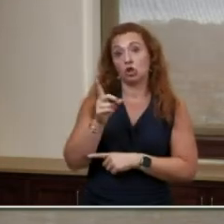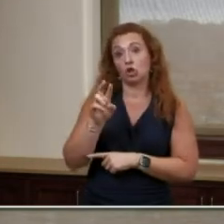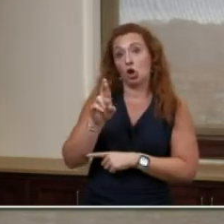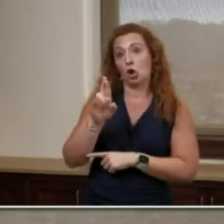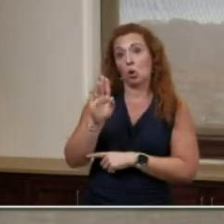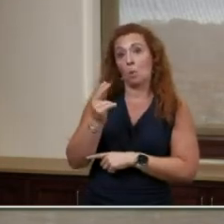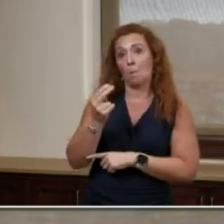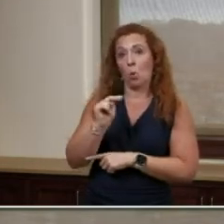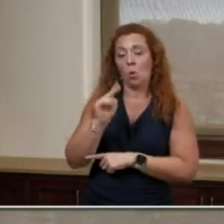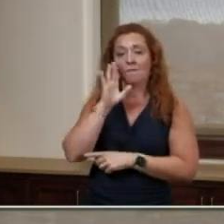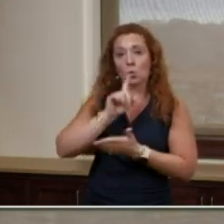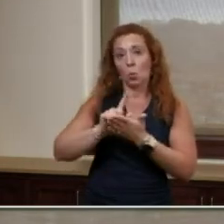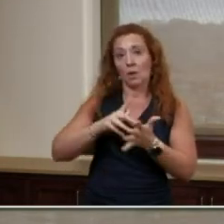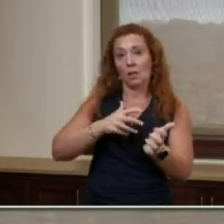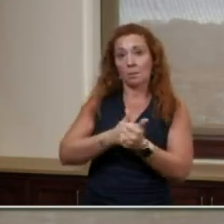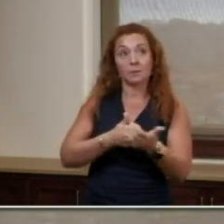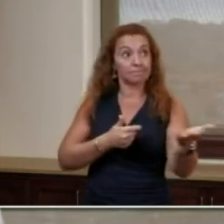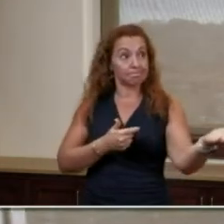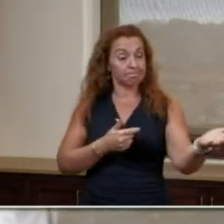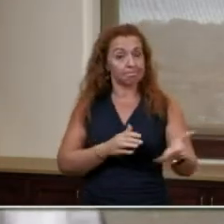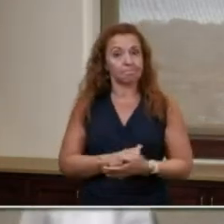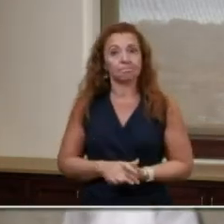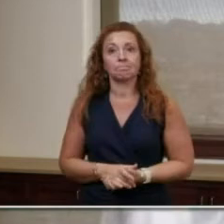Bogan to give her update. Dr. Bogan?